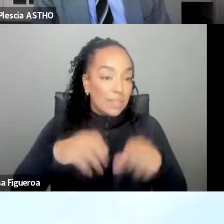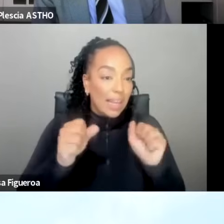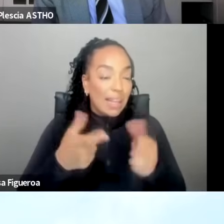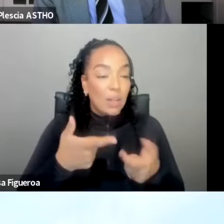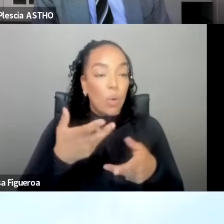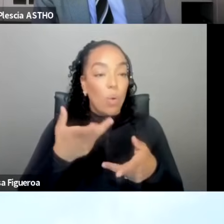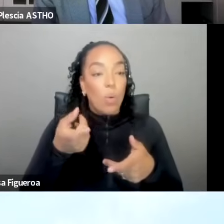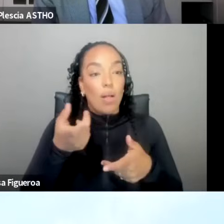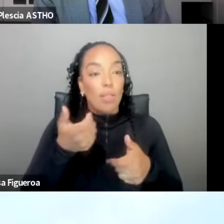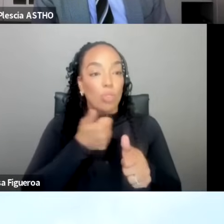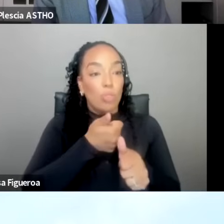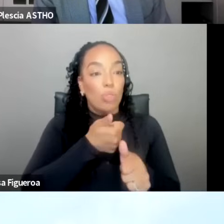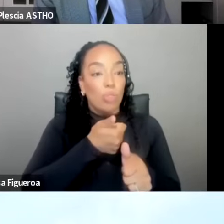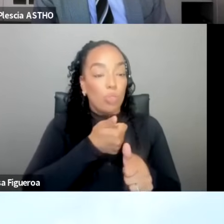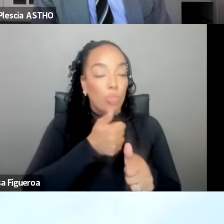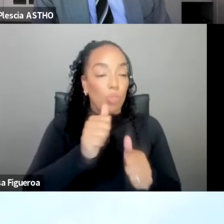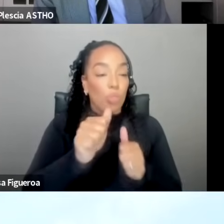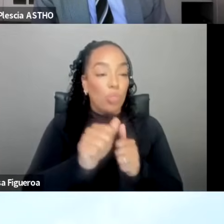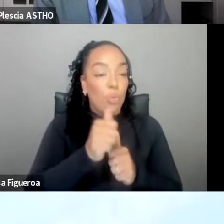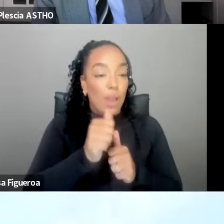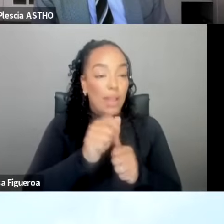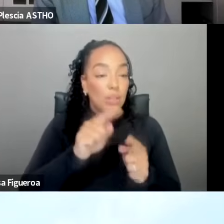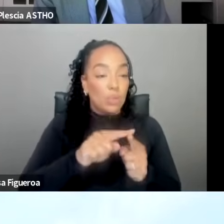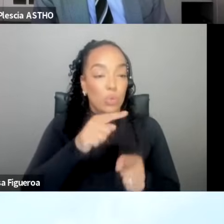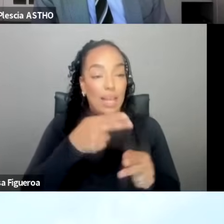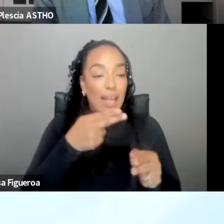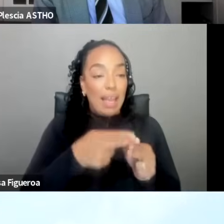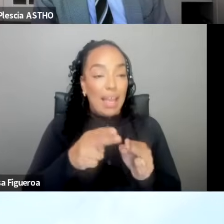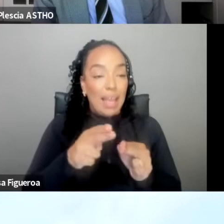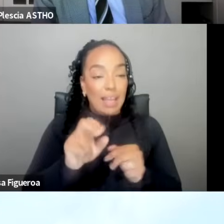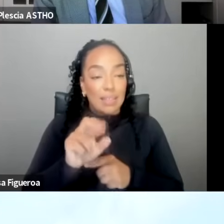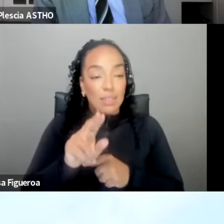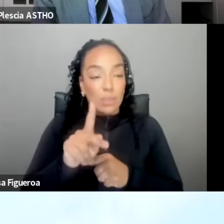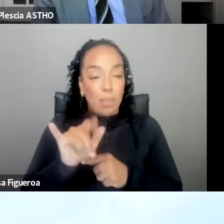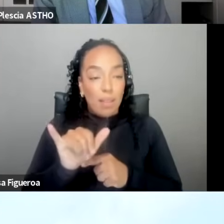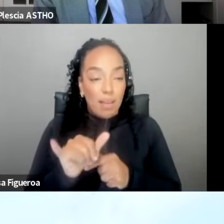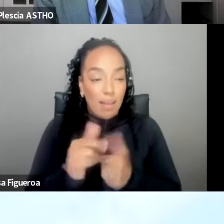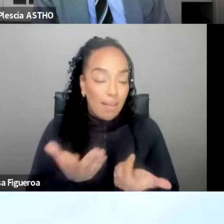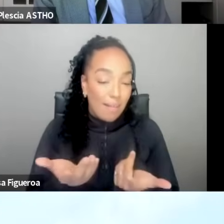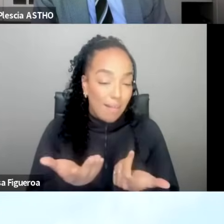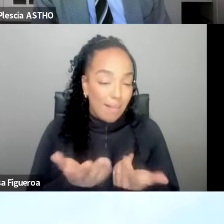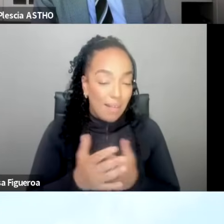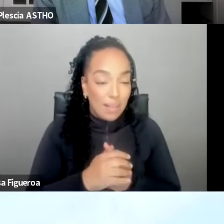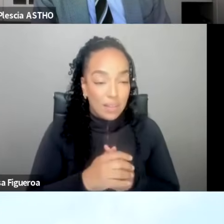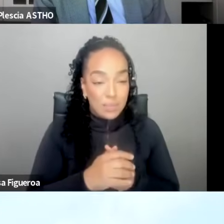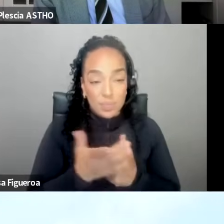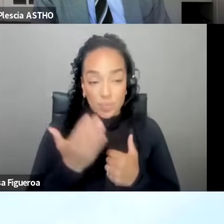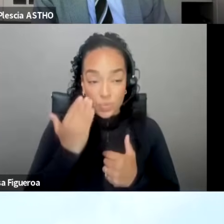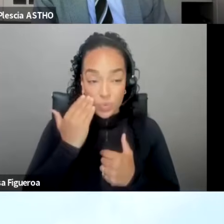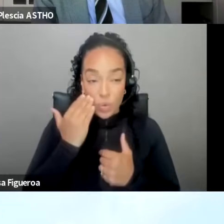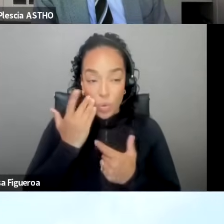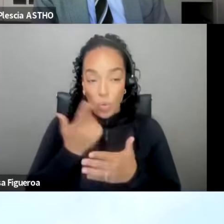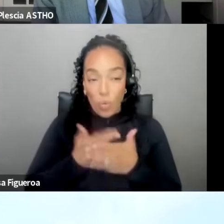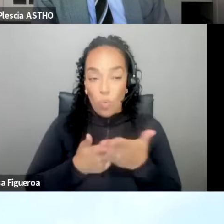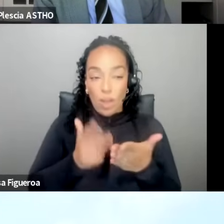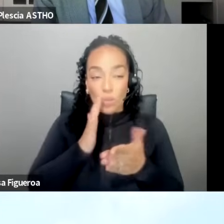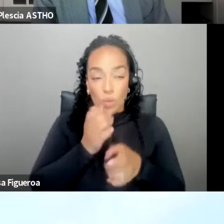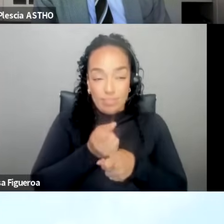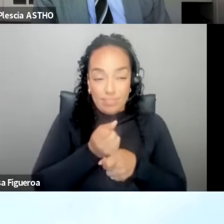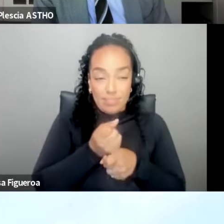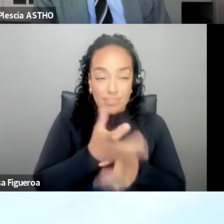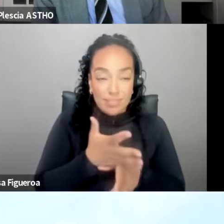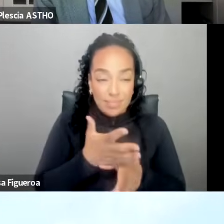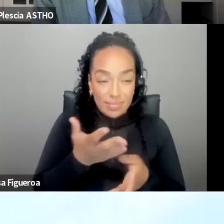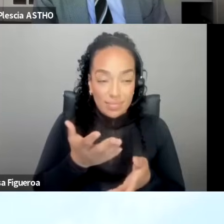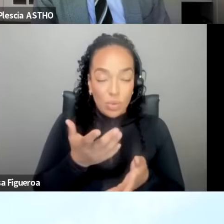could easily happen, of course, with this virus. Do we have an idea of what the triggers would be to begin